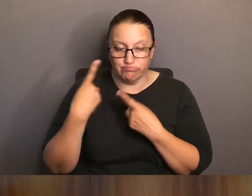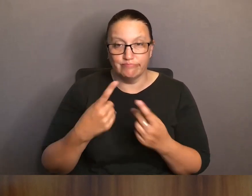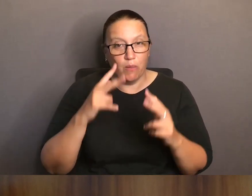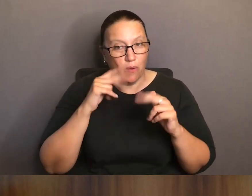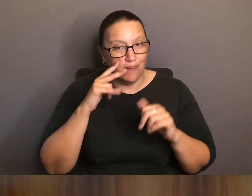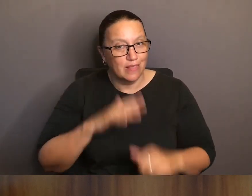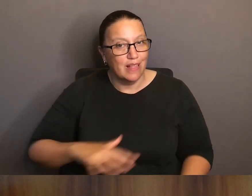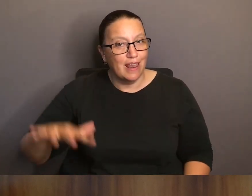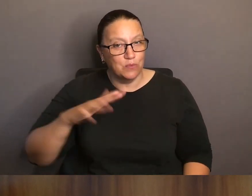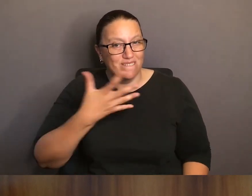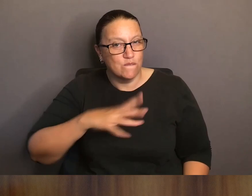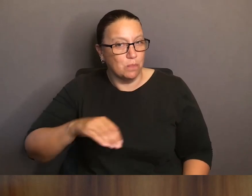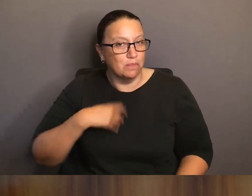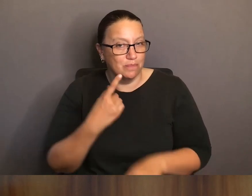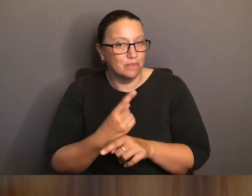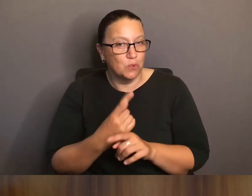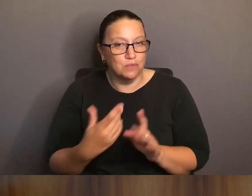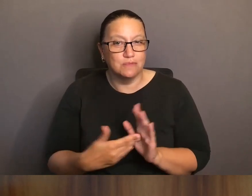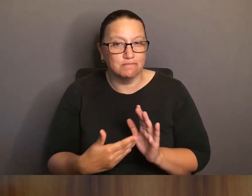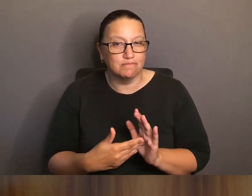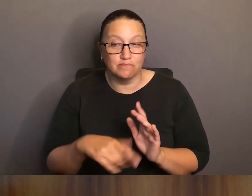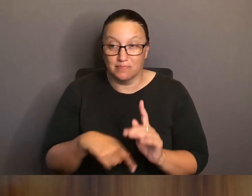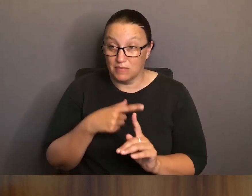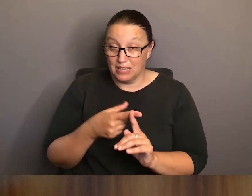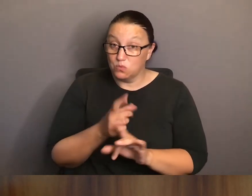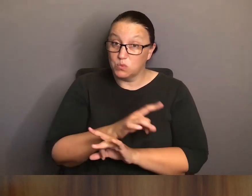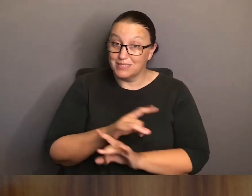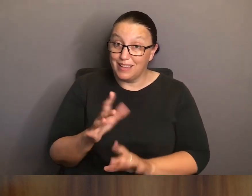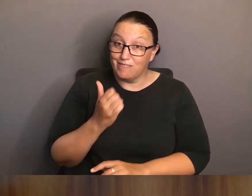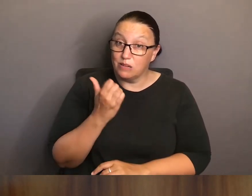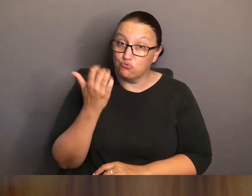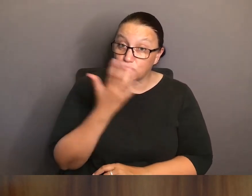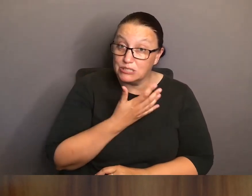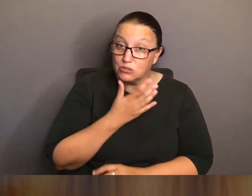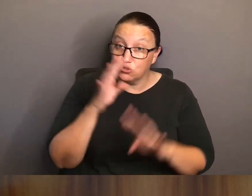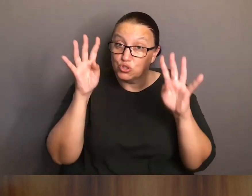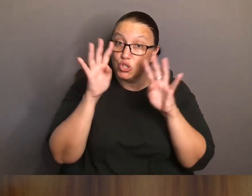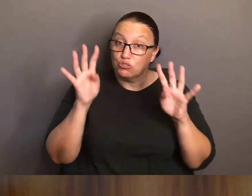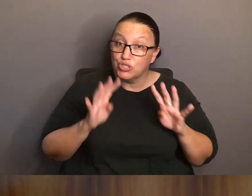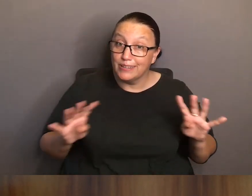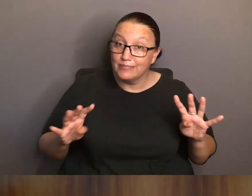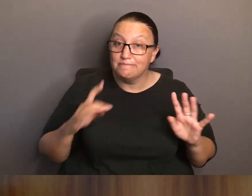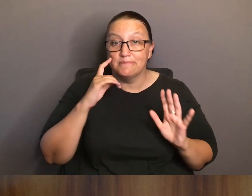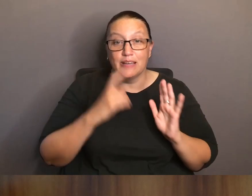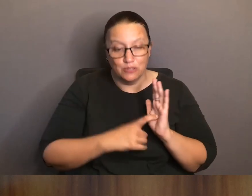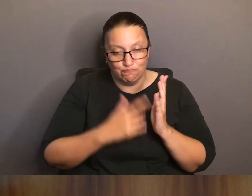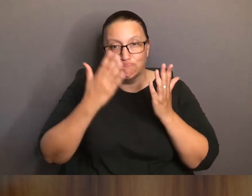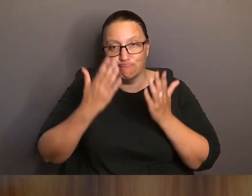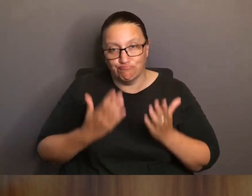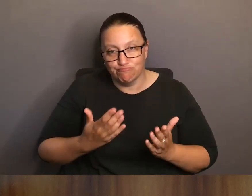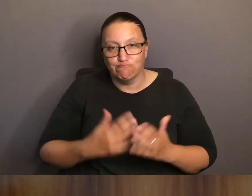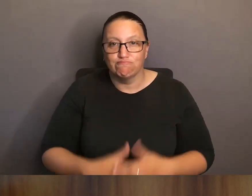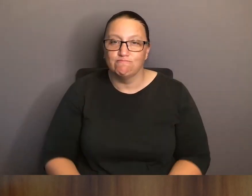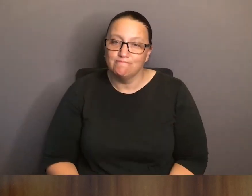lands on which I'm talking to you today. I'd also like to extend that acknowledgement and respect to any Aboriginal and Torres